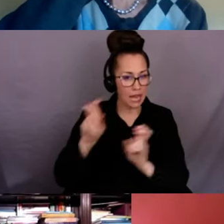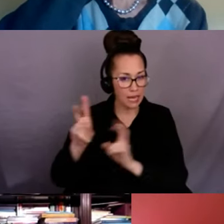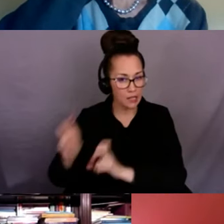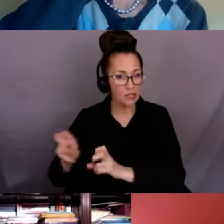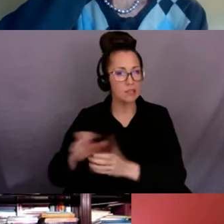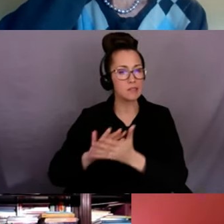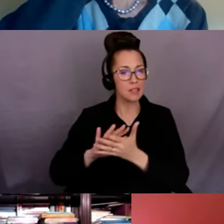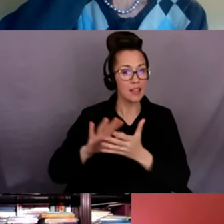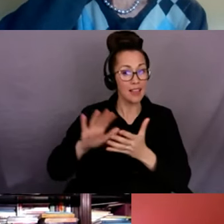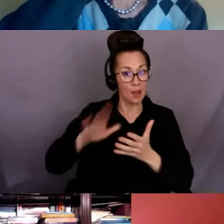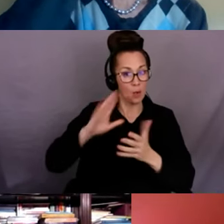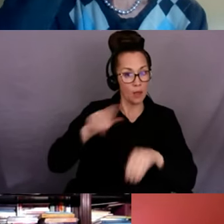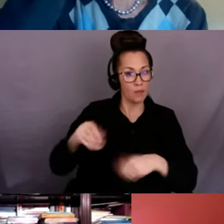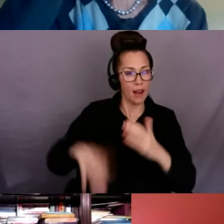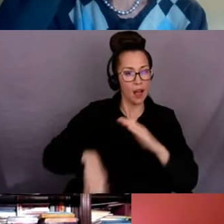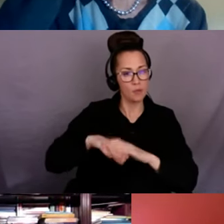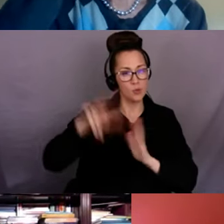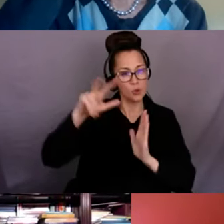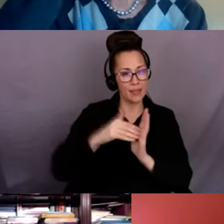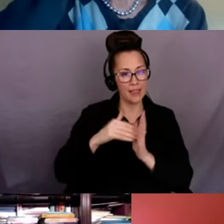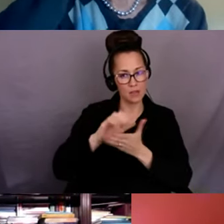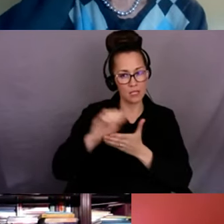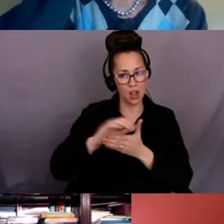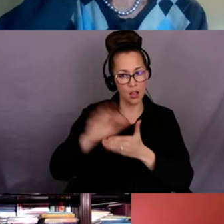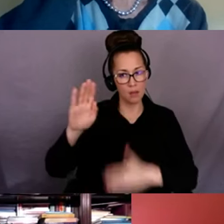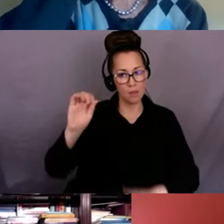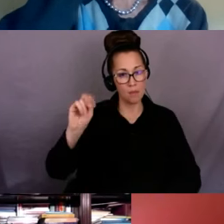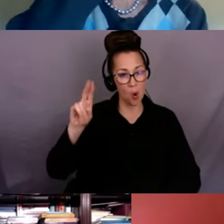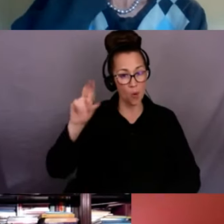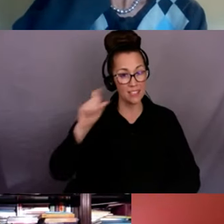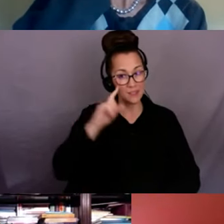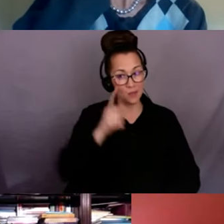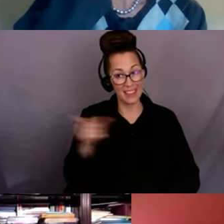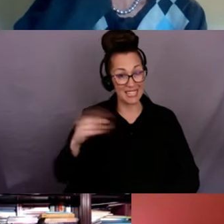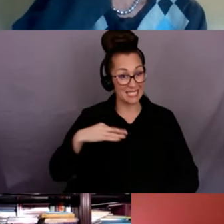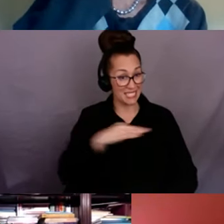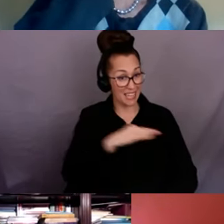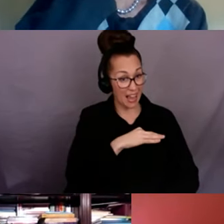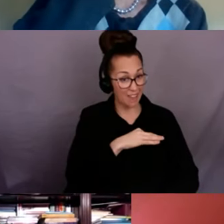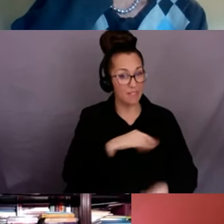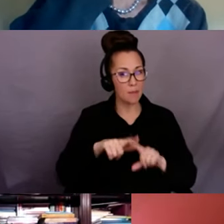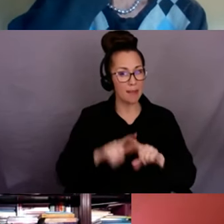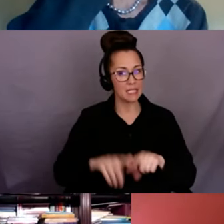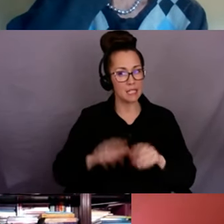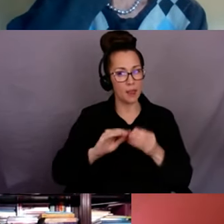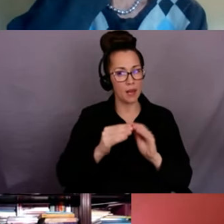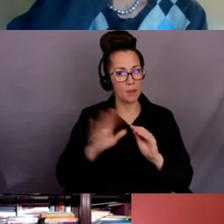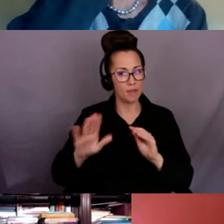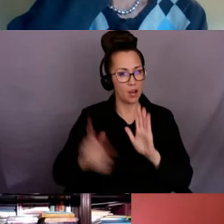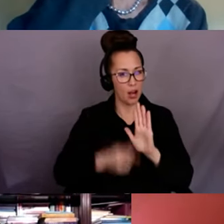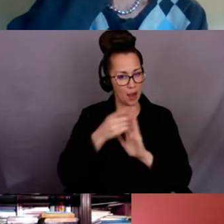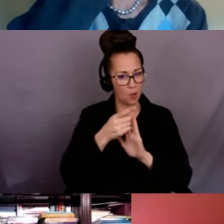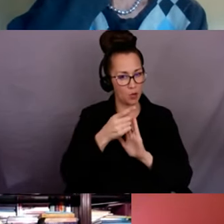provide an up to $3,000 bonus for those staff based on the number of hours that they worked and the duration